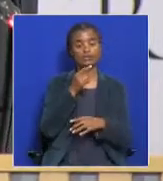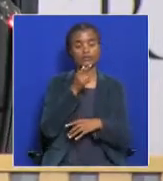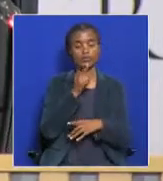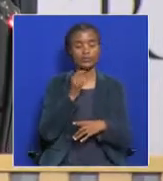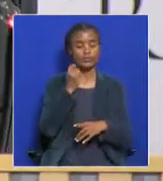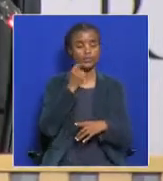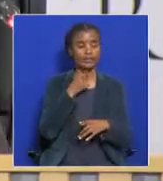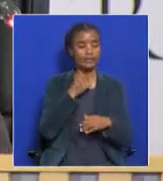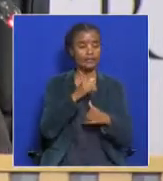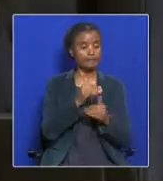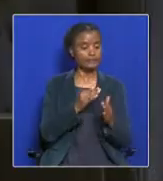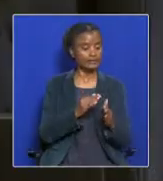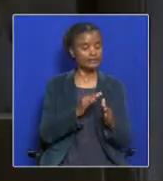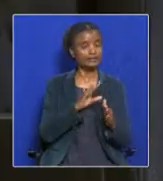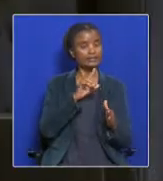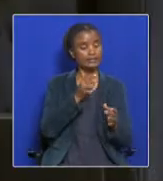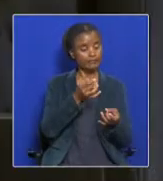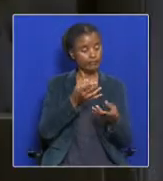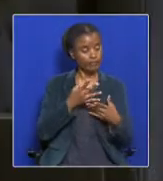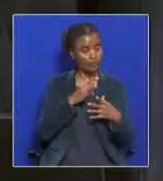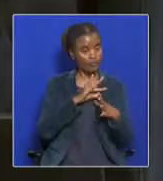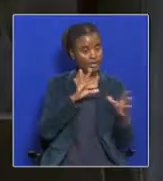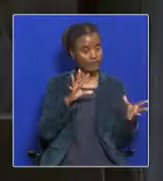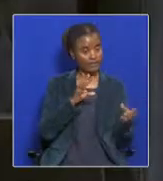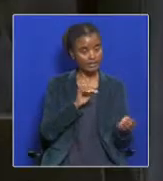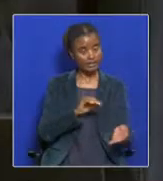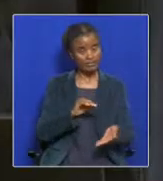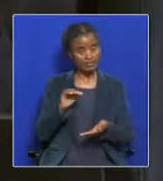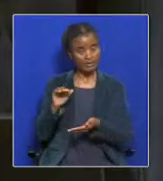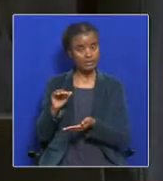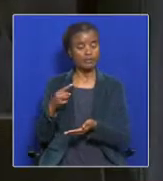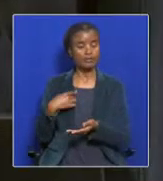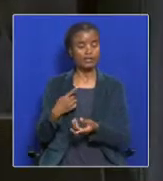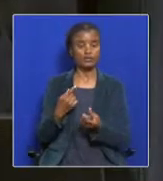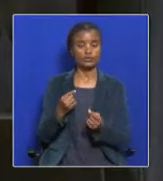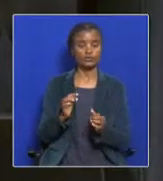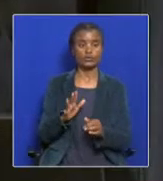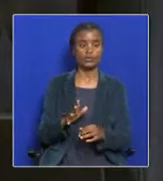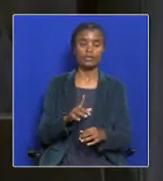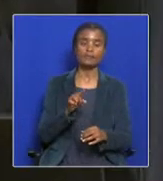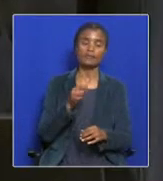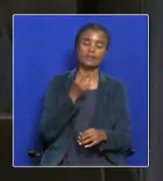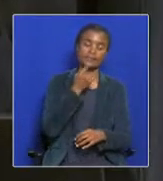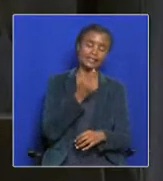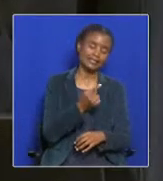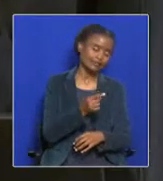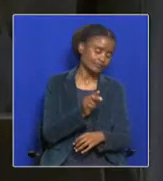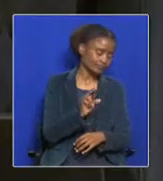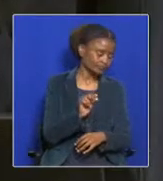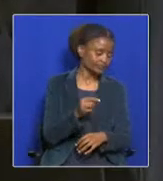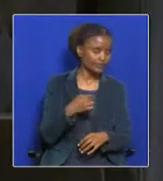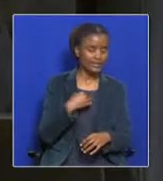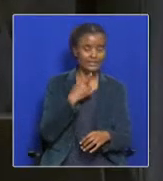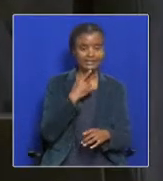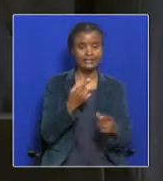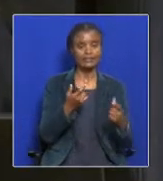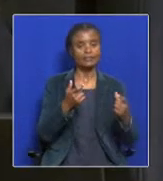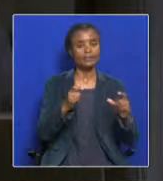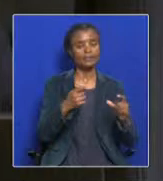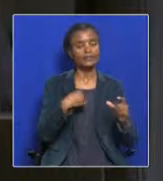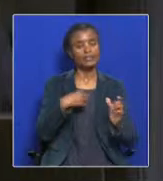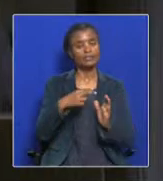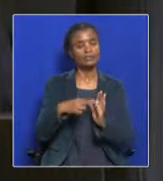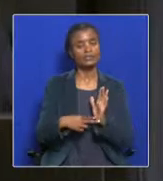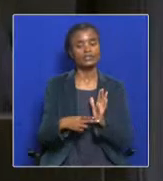have done so. Yes. No. I'm saying, all I'm doing is I'm reading a part of that paragraph where you have had a